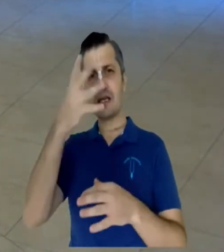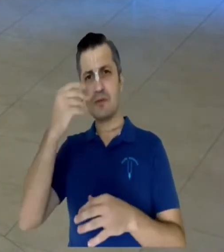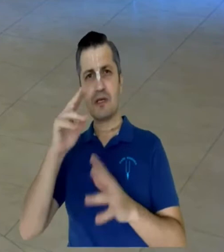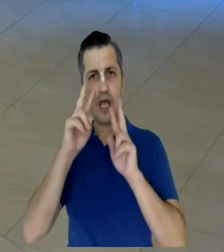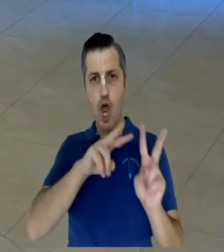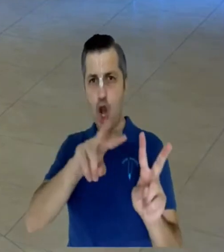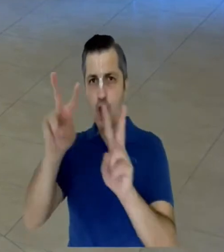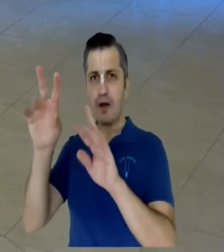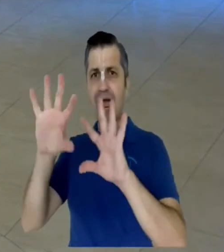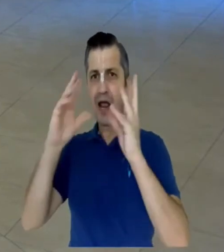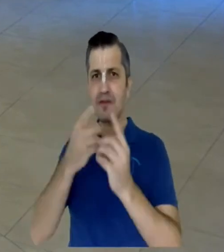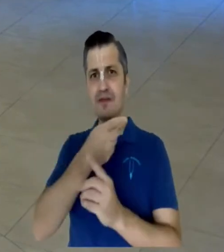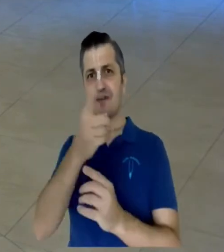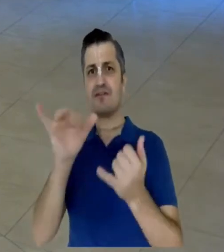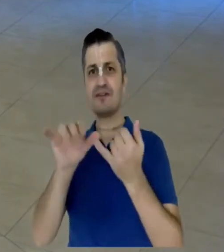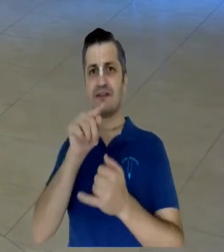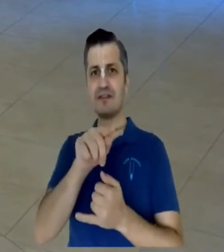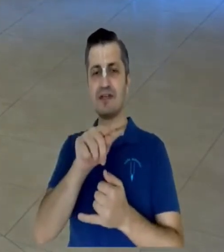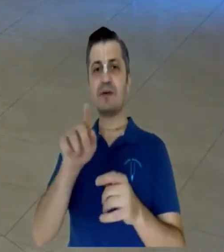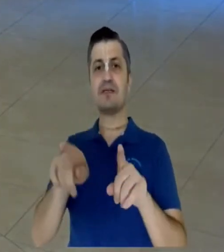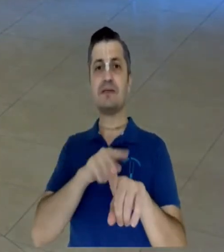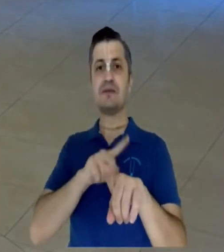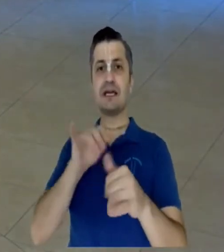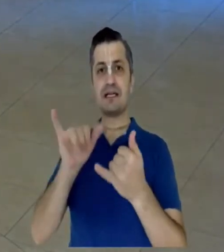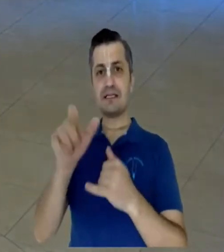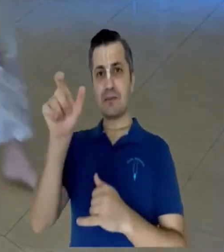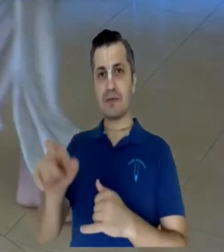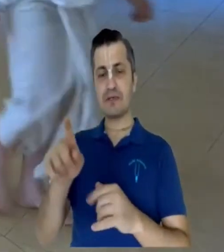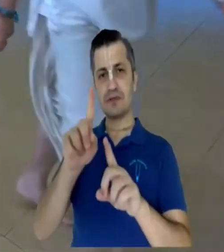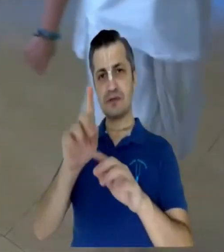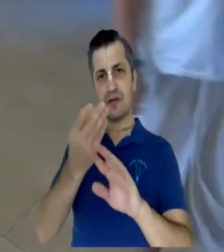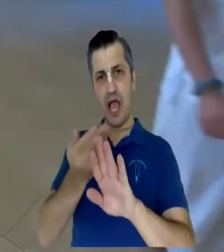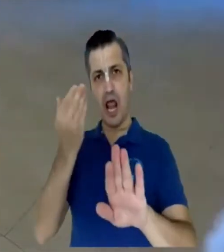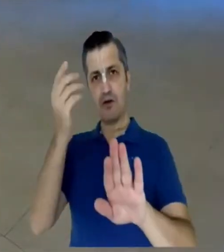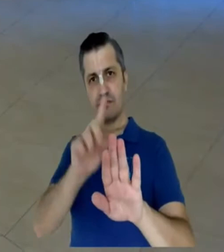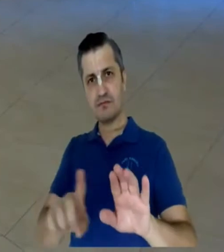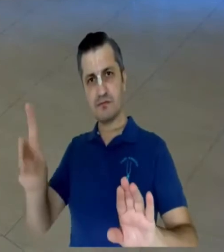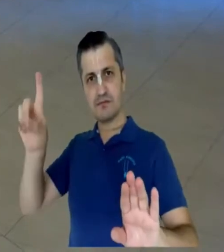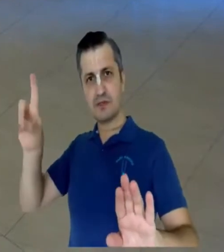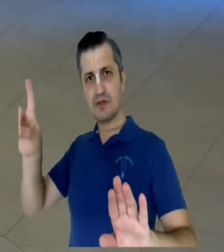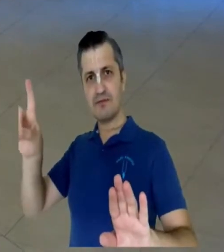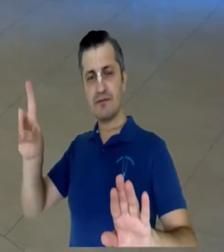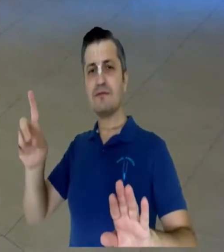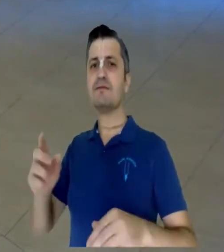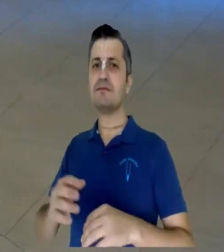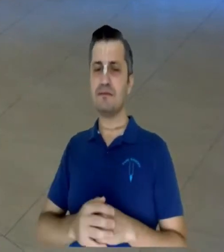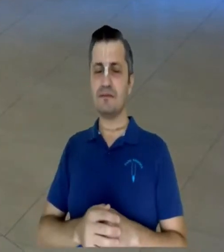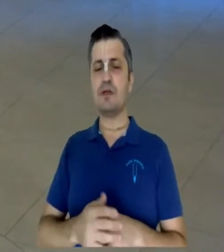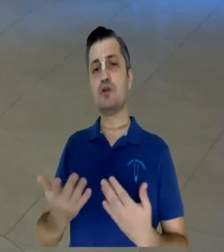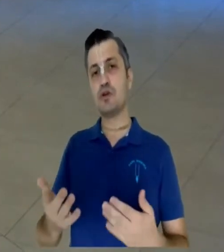So this is the nature of the Supreme Person, the Supreme Personality of Godhead.